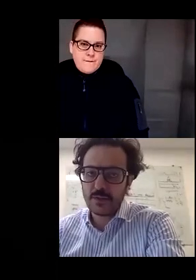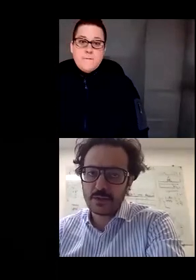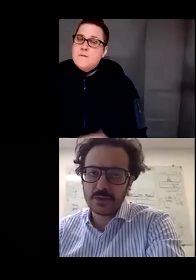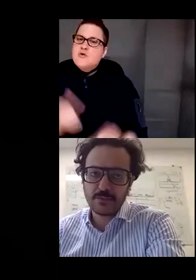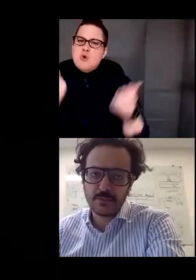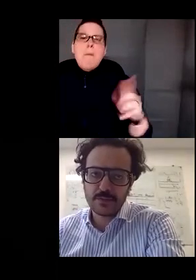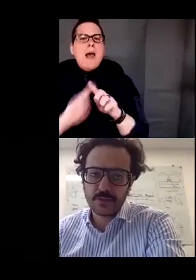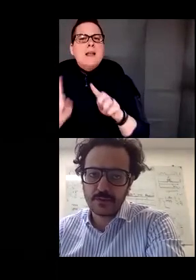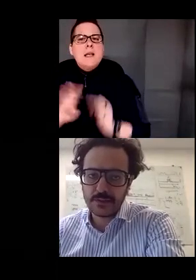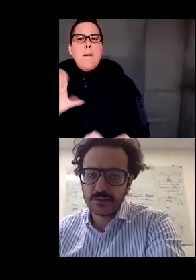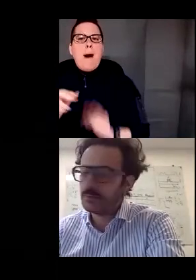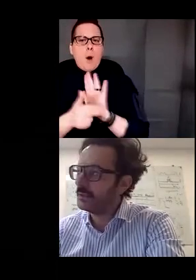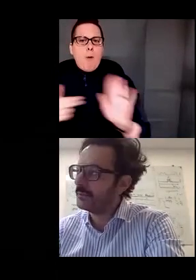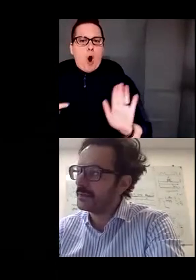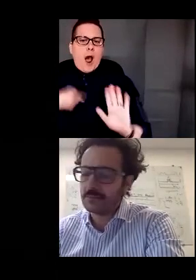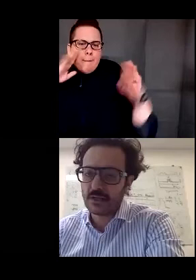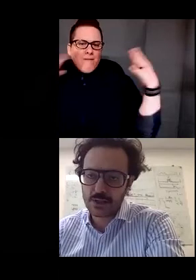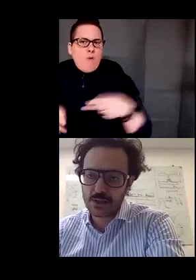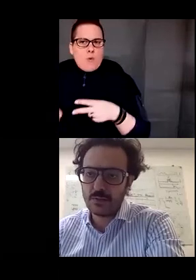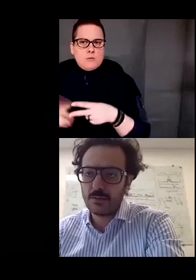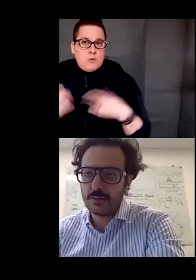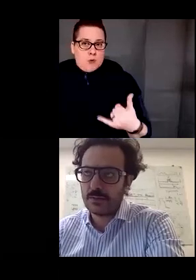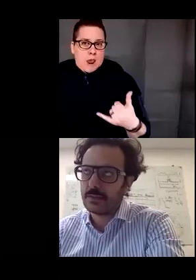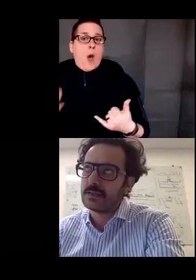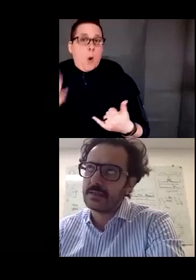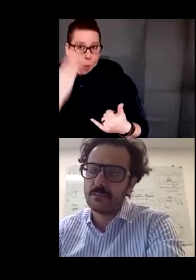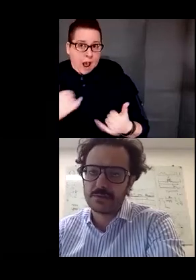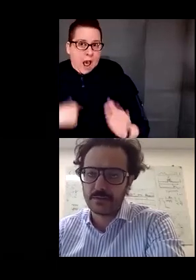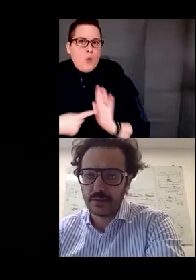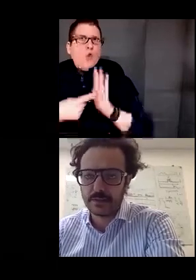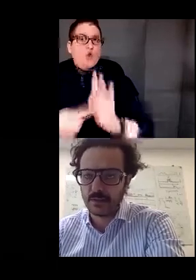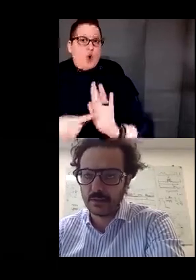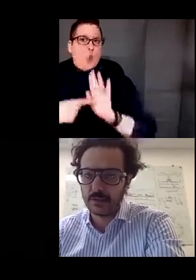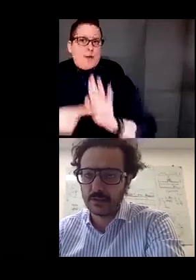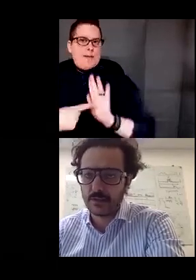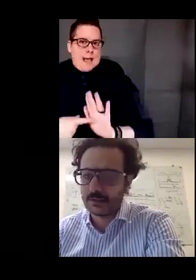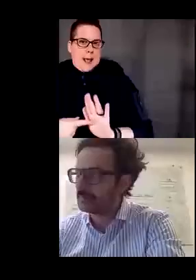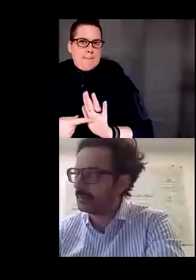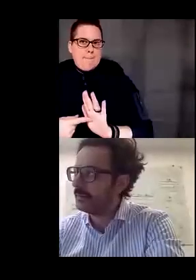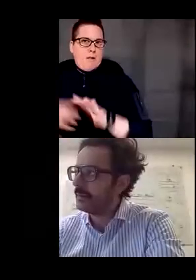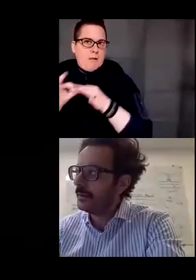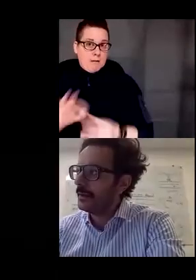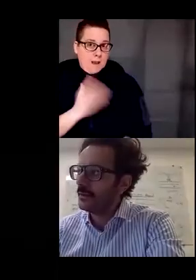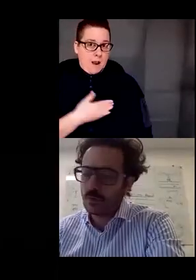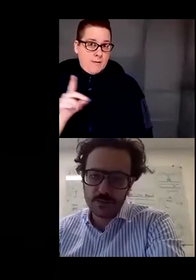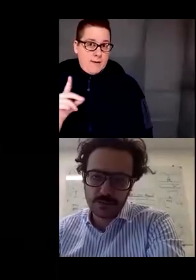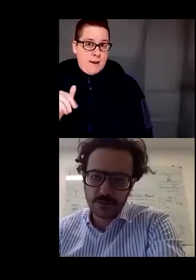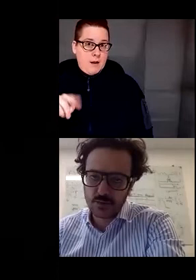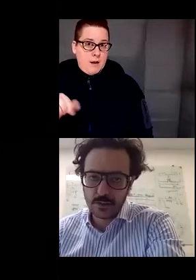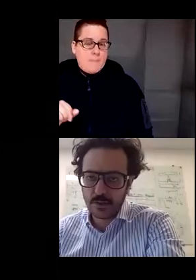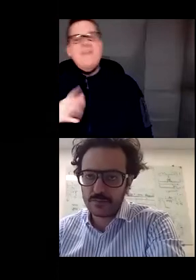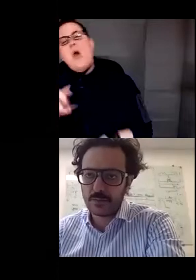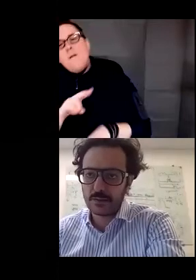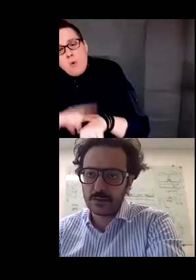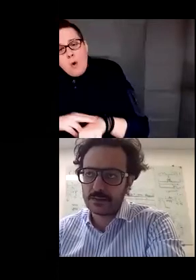of biomarkers. I'm focusing on these two here because I'm going to show examples of them in our data. And of course, there is